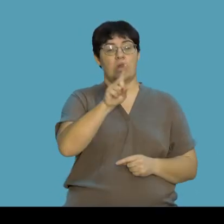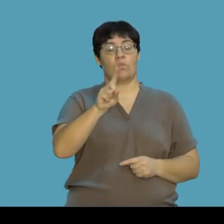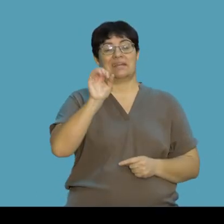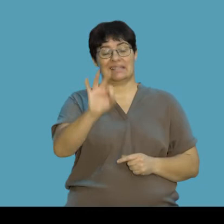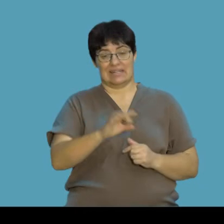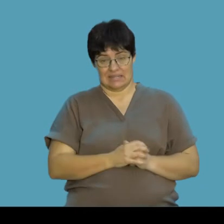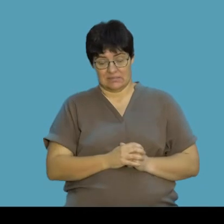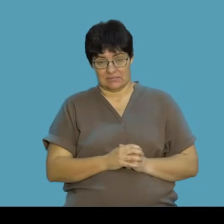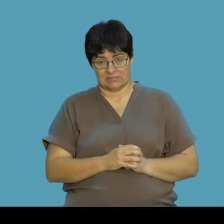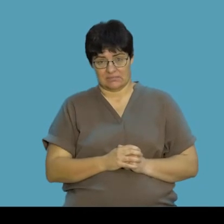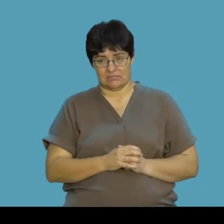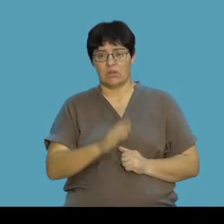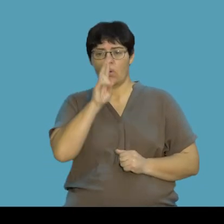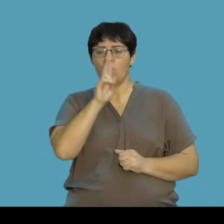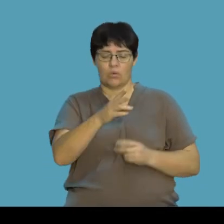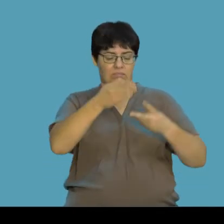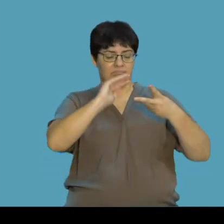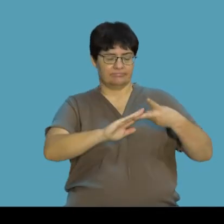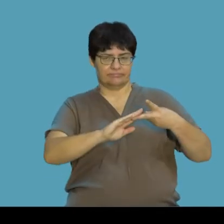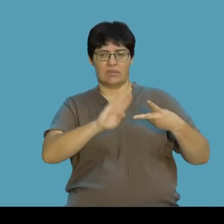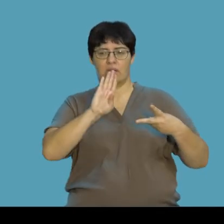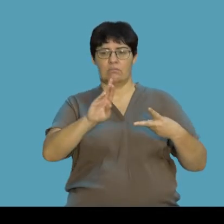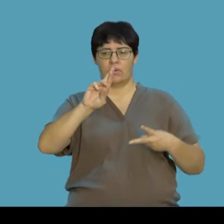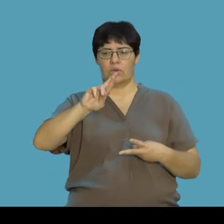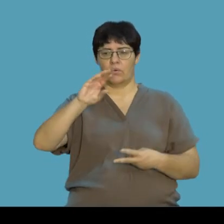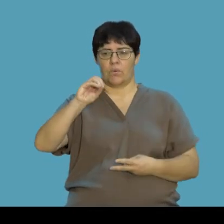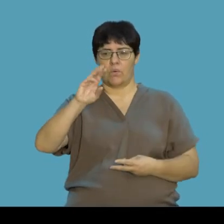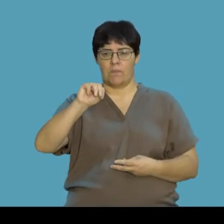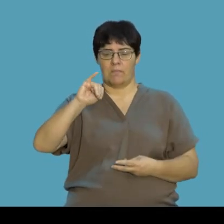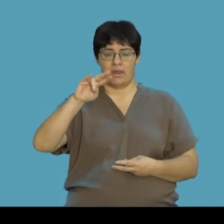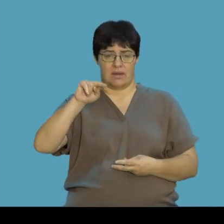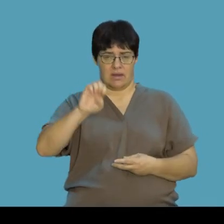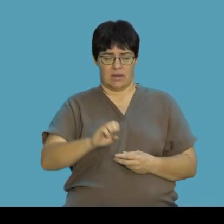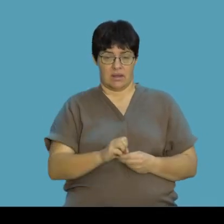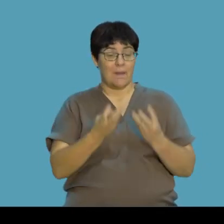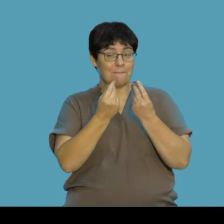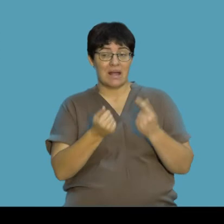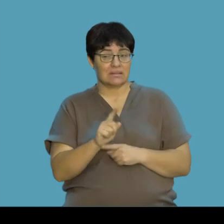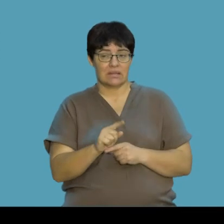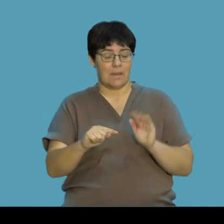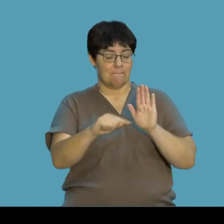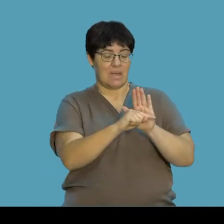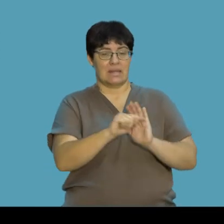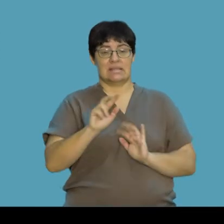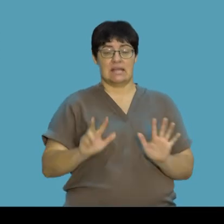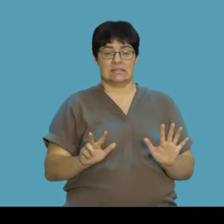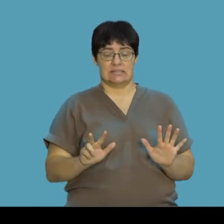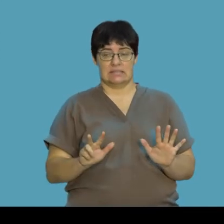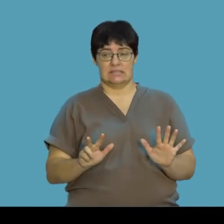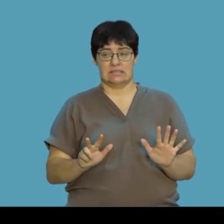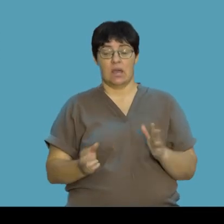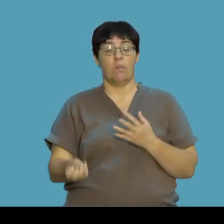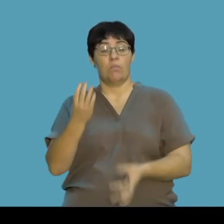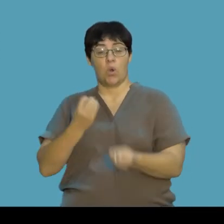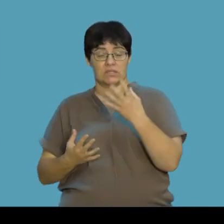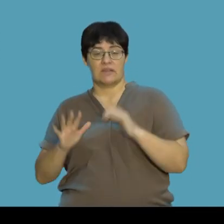113. Now let's look at bromine. Bromine melts at -8, all right? It melts at -8 and